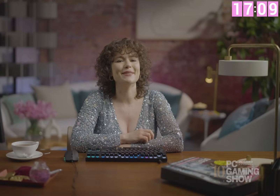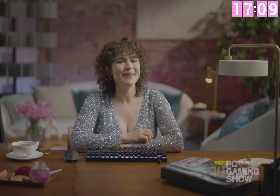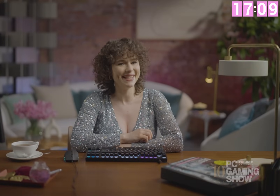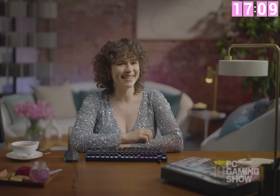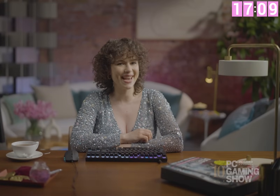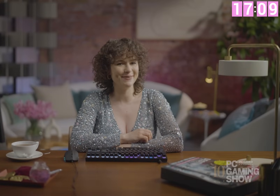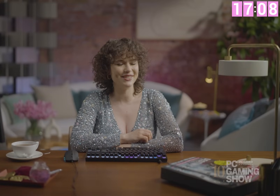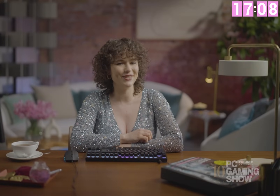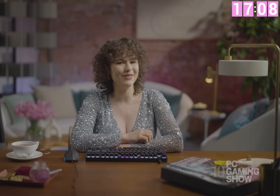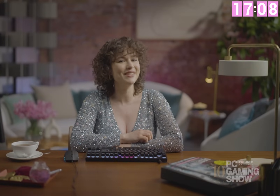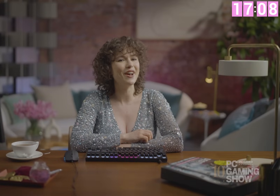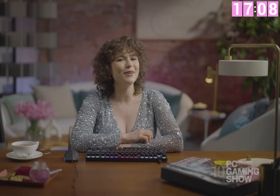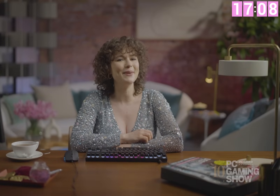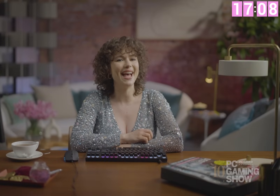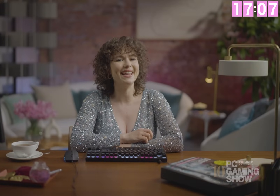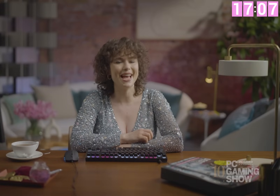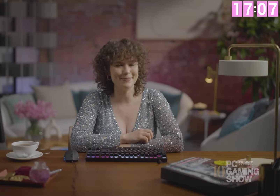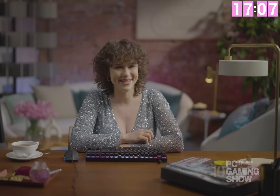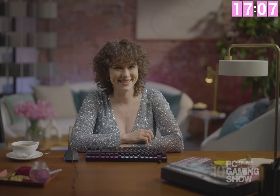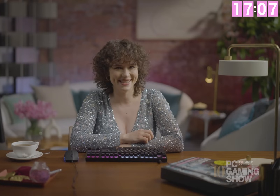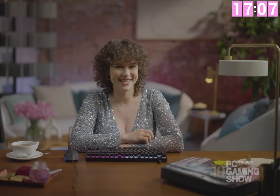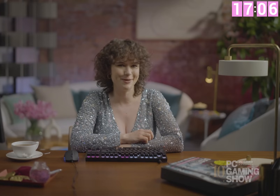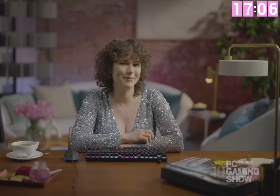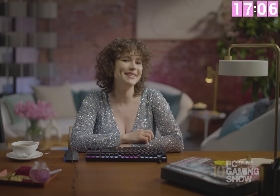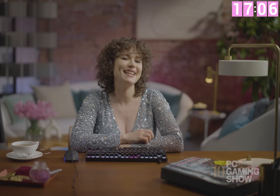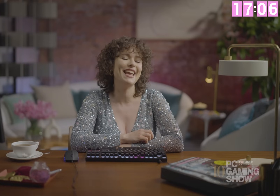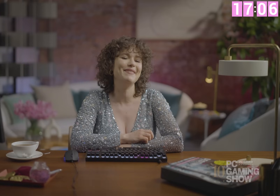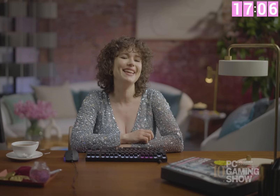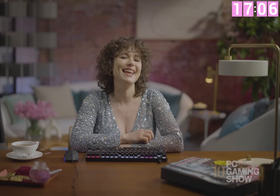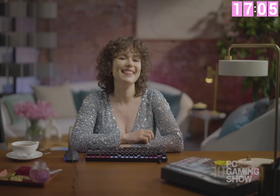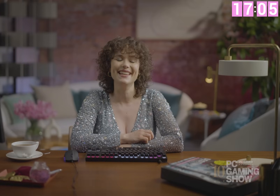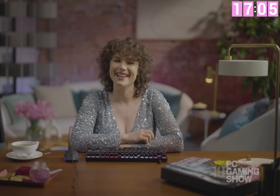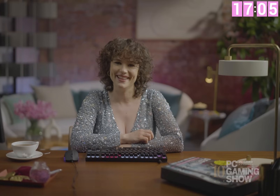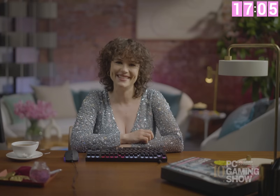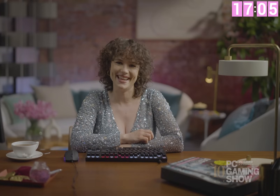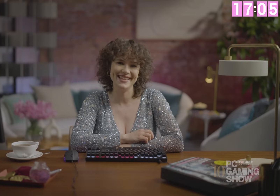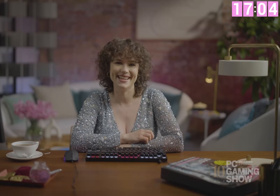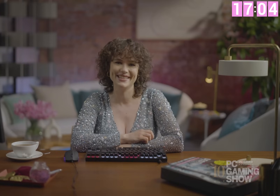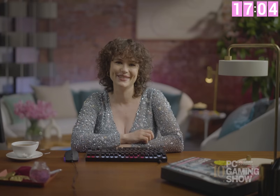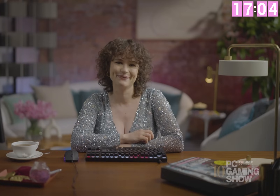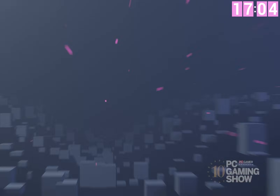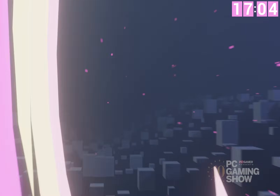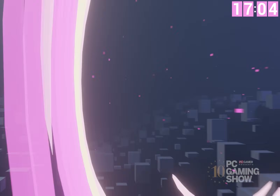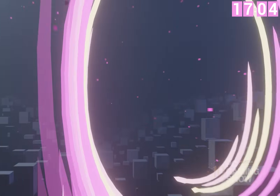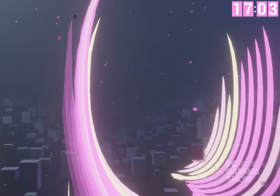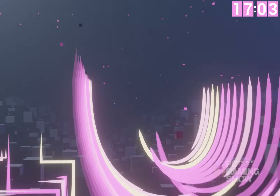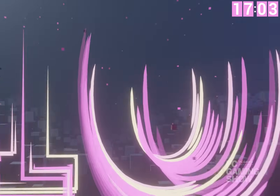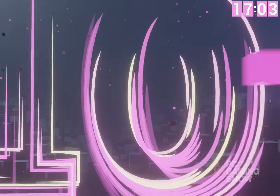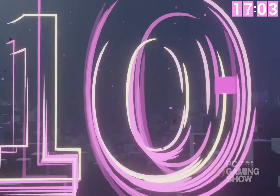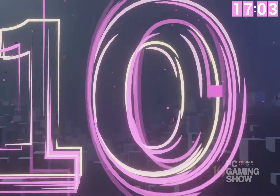reflect on the biggest games, genres, hardware, and happenings that shaped PC gaming in the last 10 years.